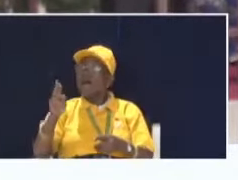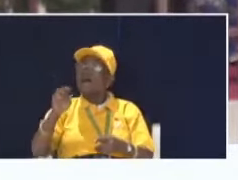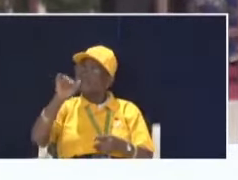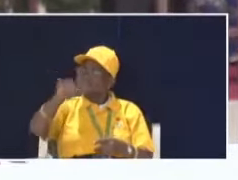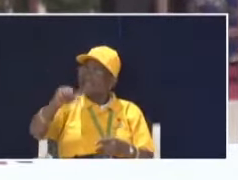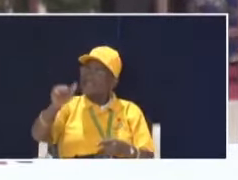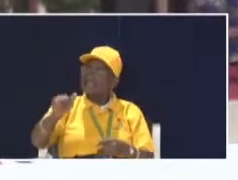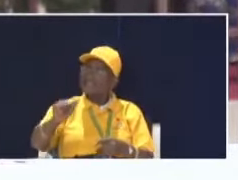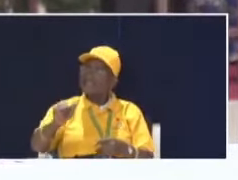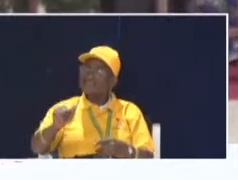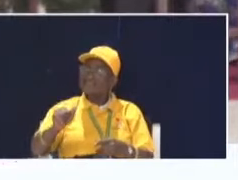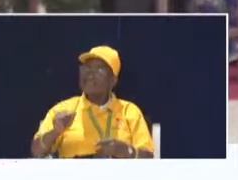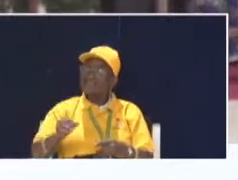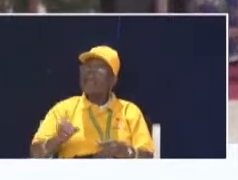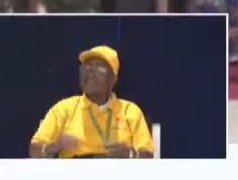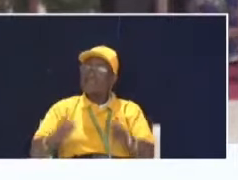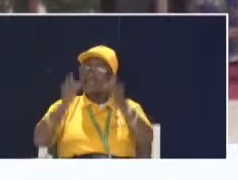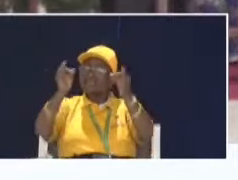time has come.